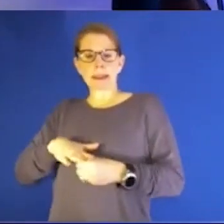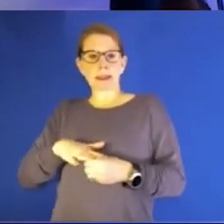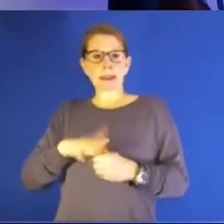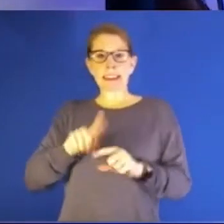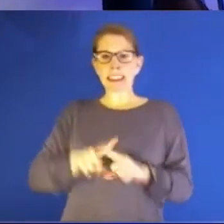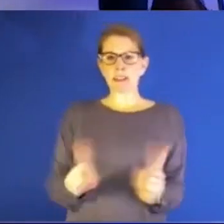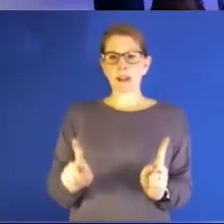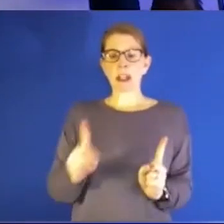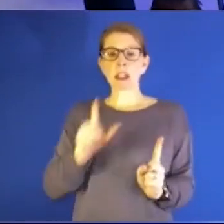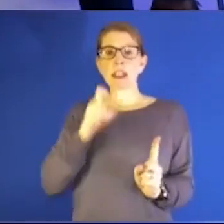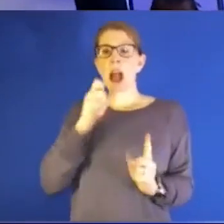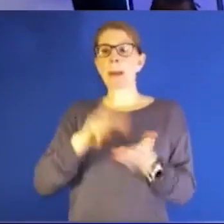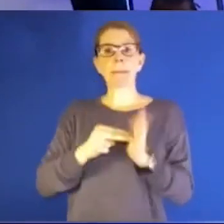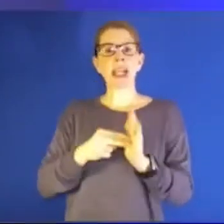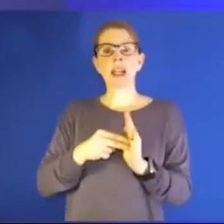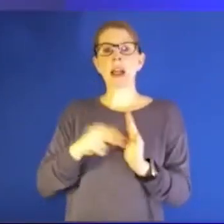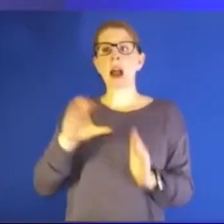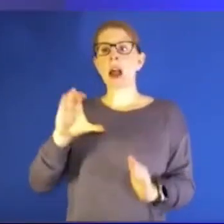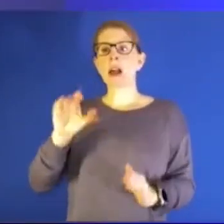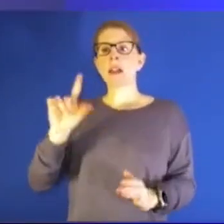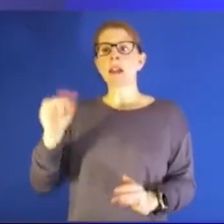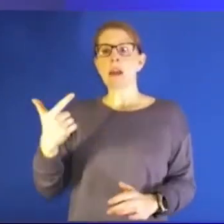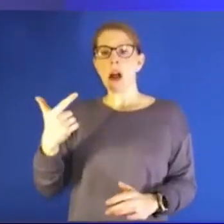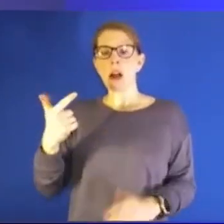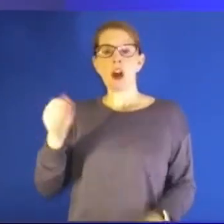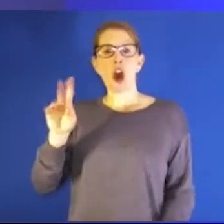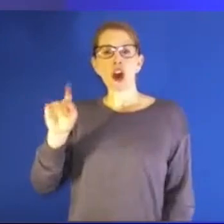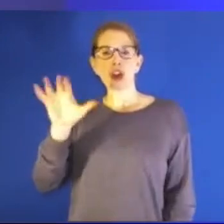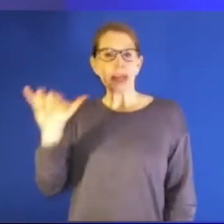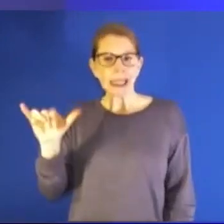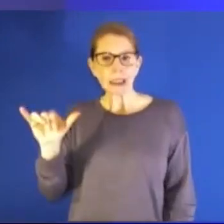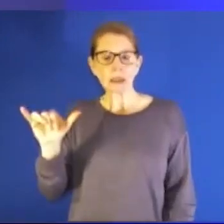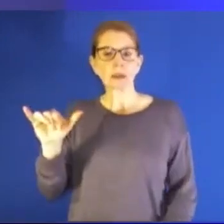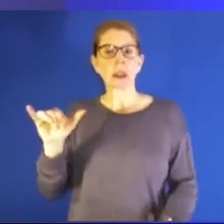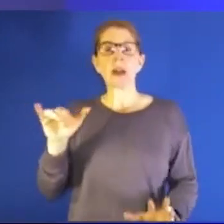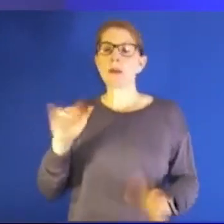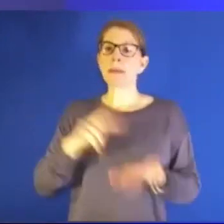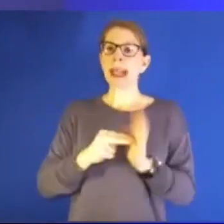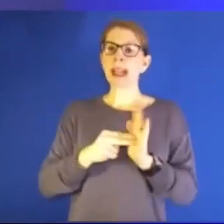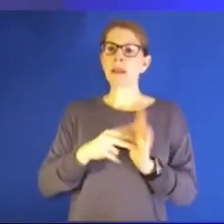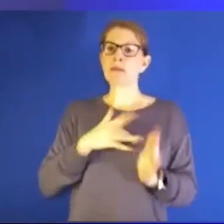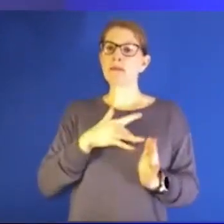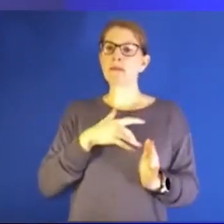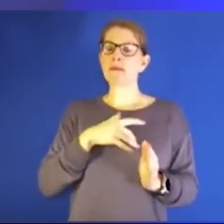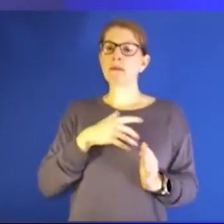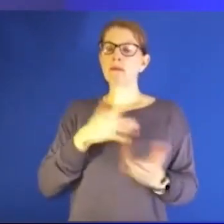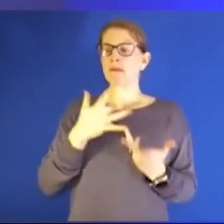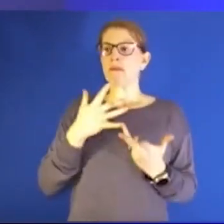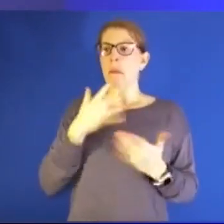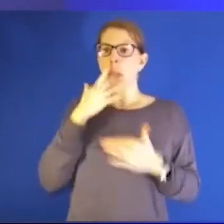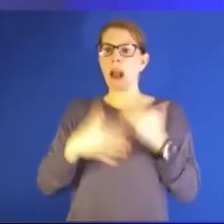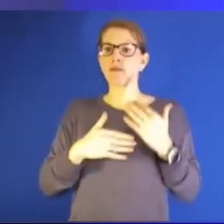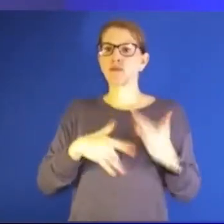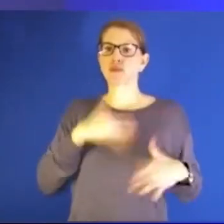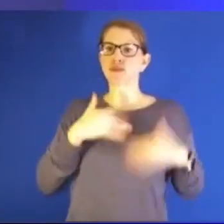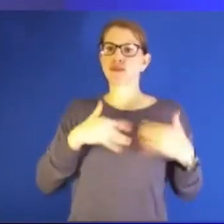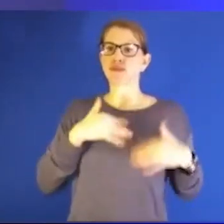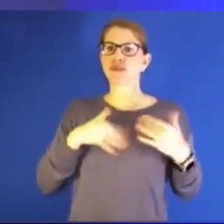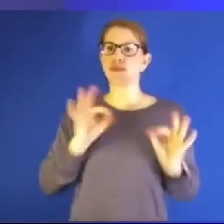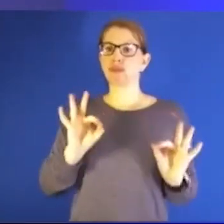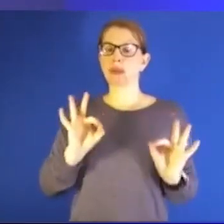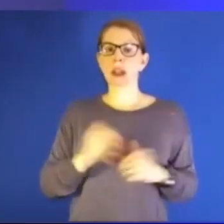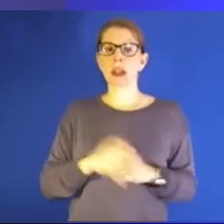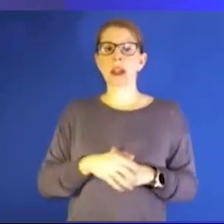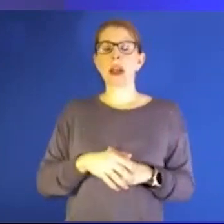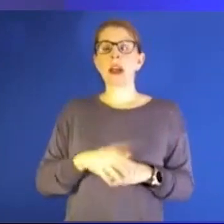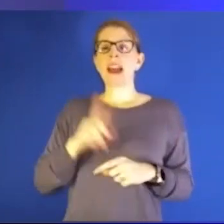clogged arteries. Right, exactly. So when patients initially come in, they present just like folks with a heart attack. So they come in with chest